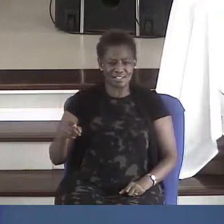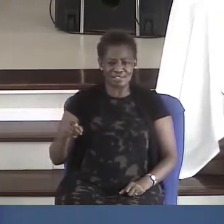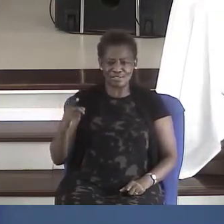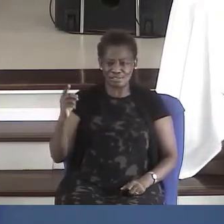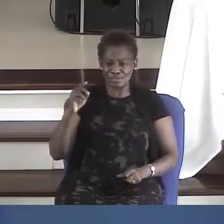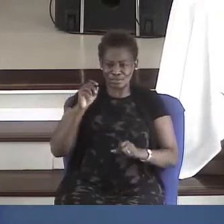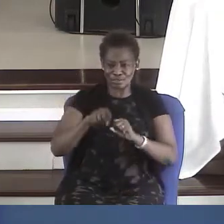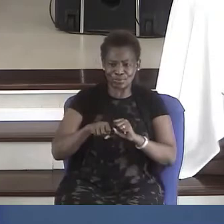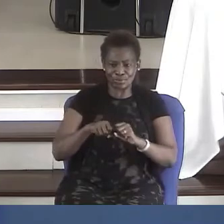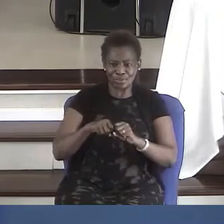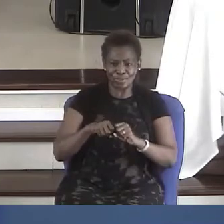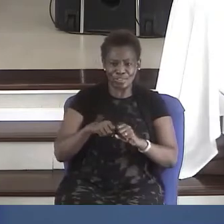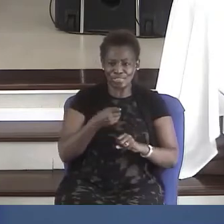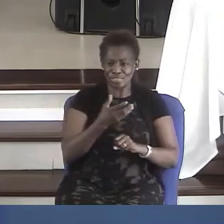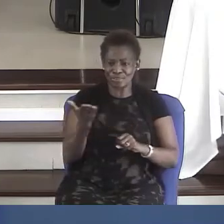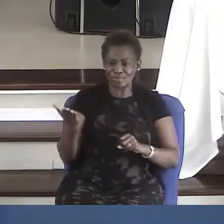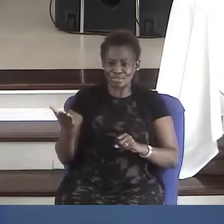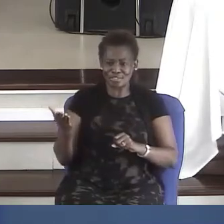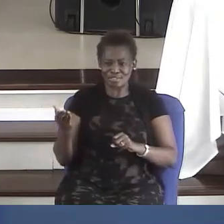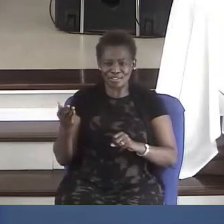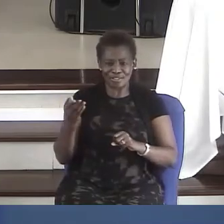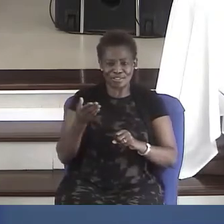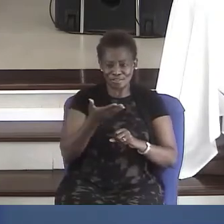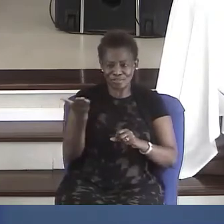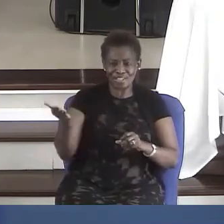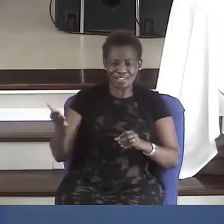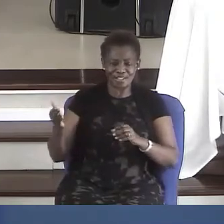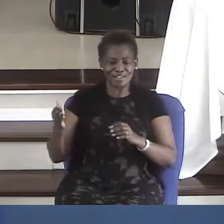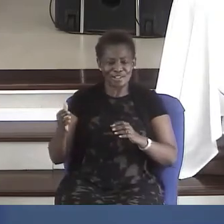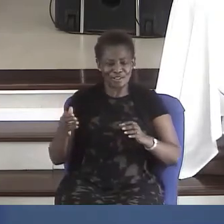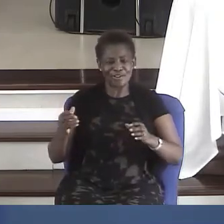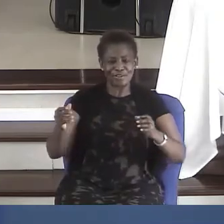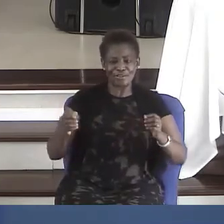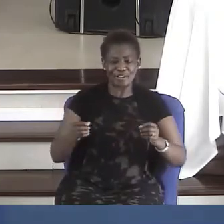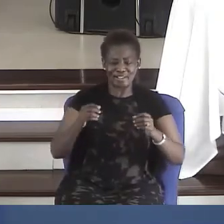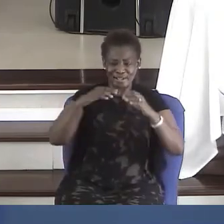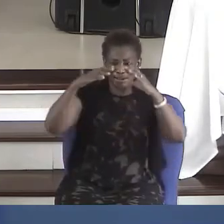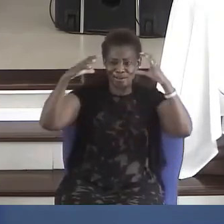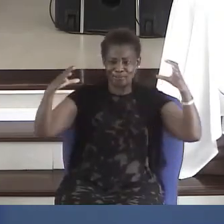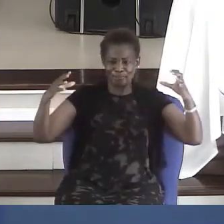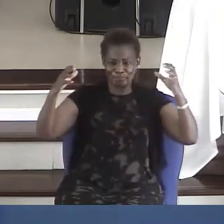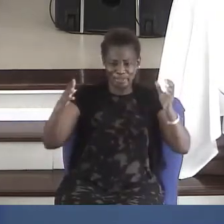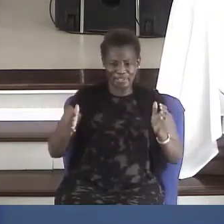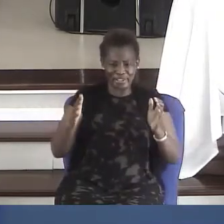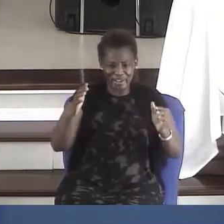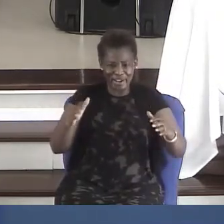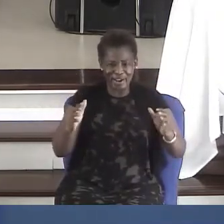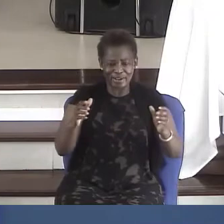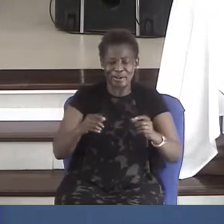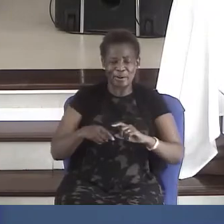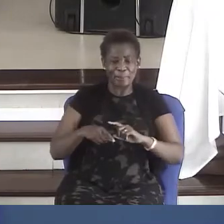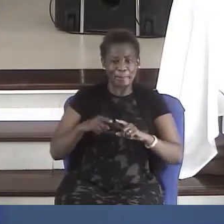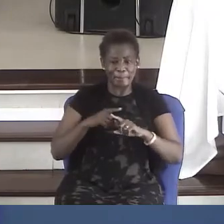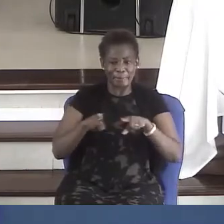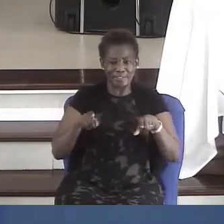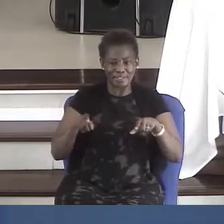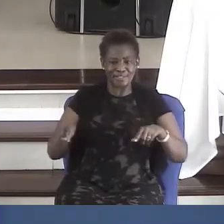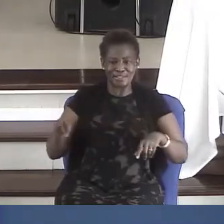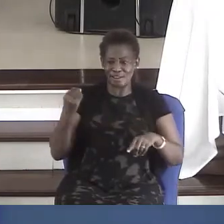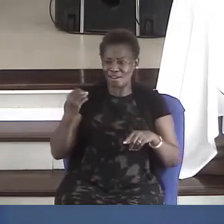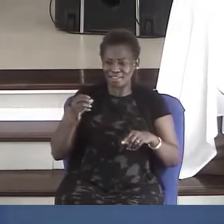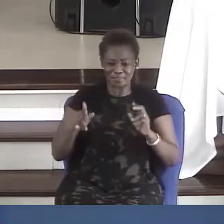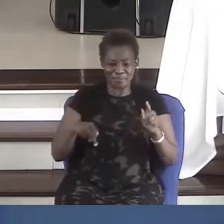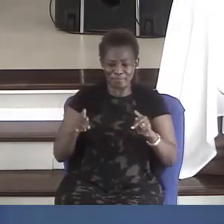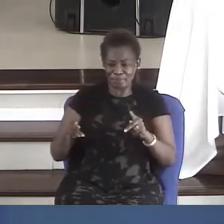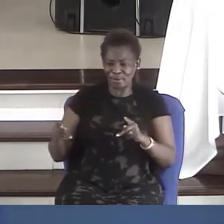finishing. So even if you drop while going around the truck, and you get up, once you cross the